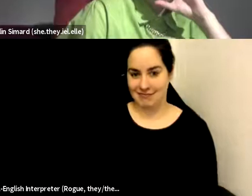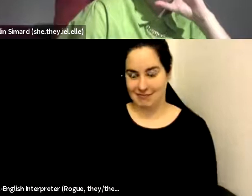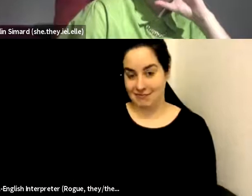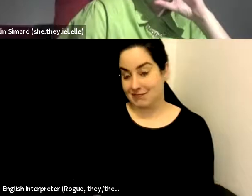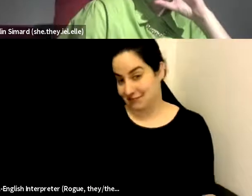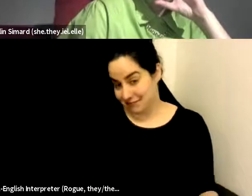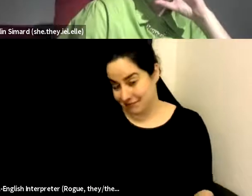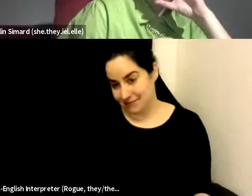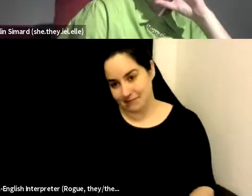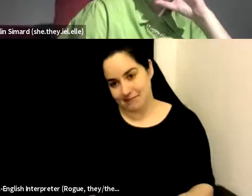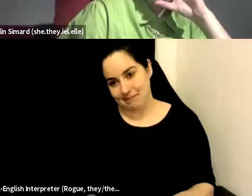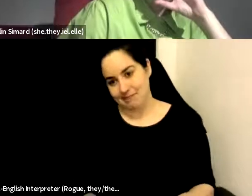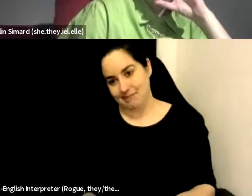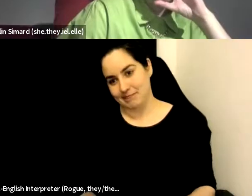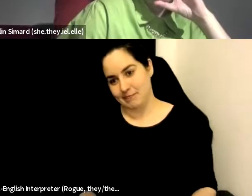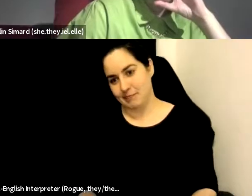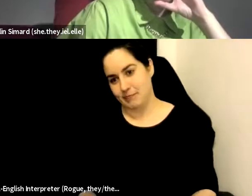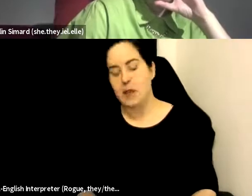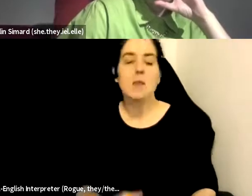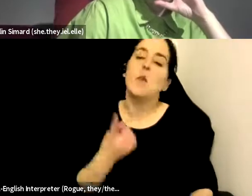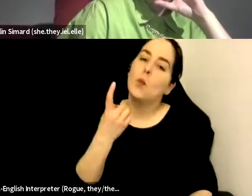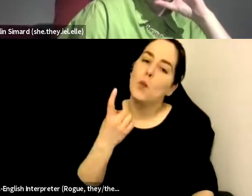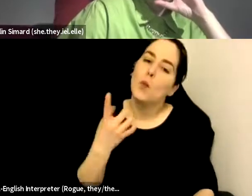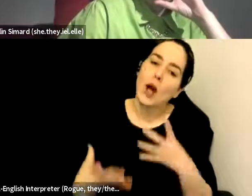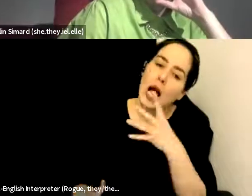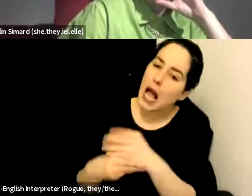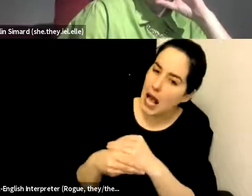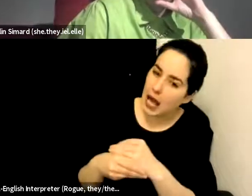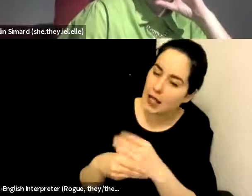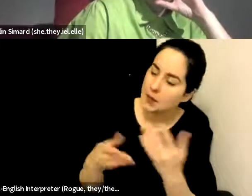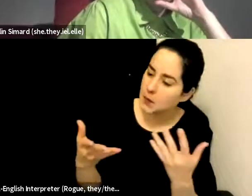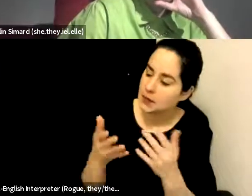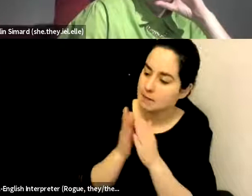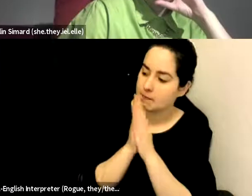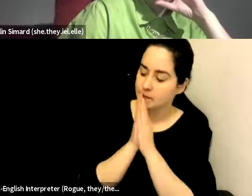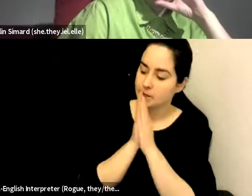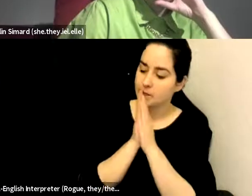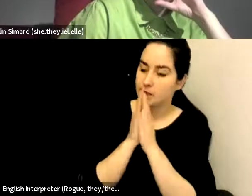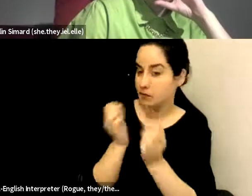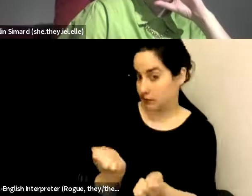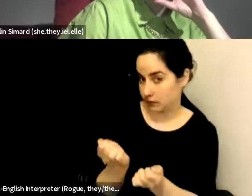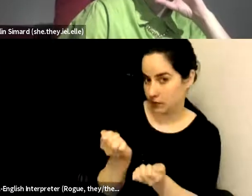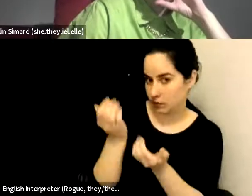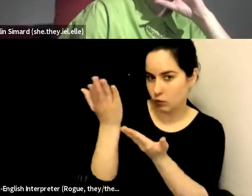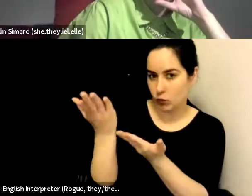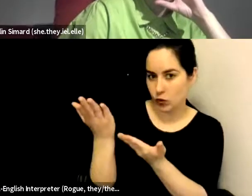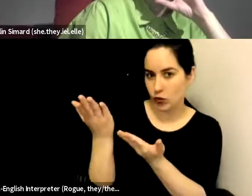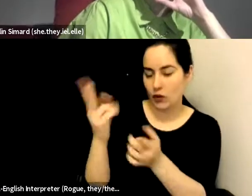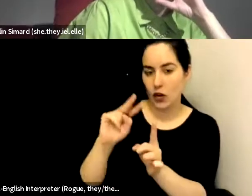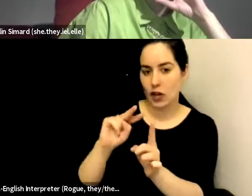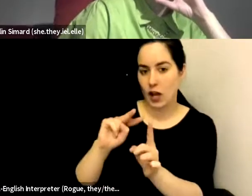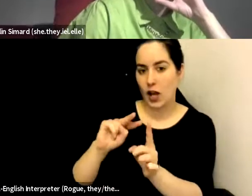I think something that I can add is a proposal of a way of looking at it as a